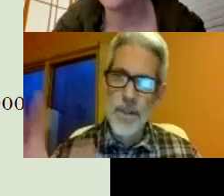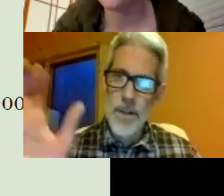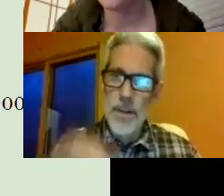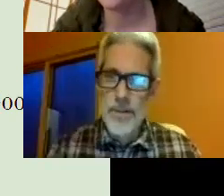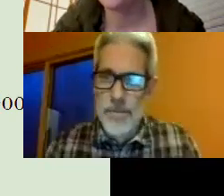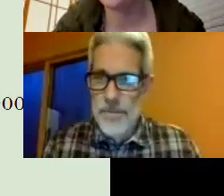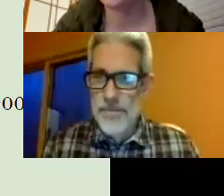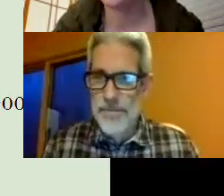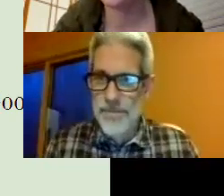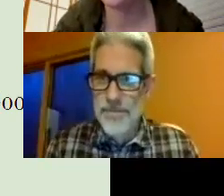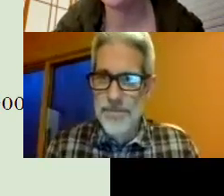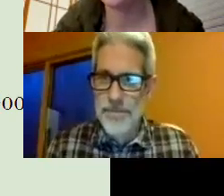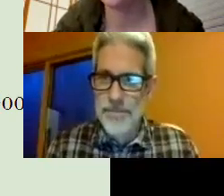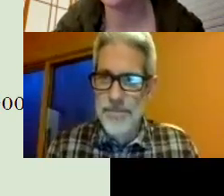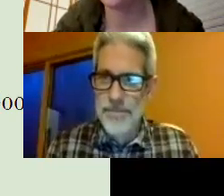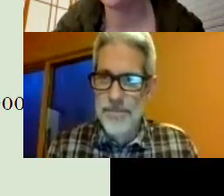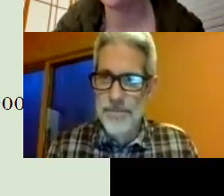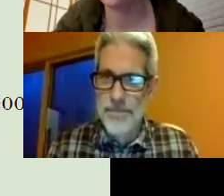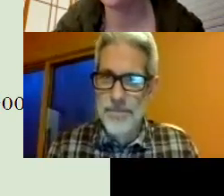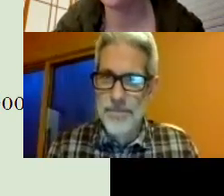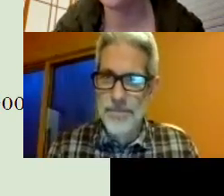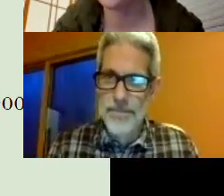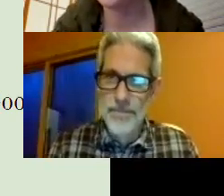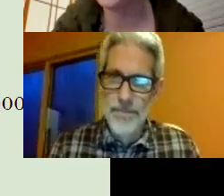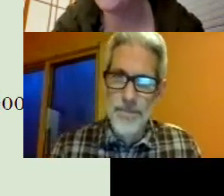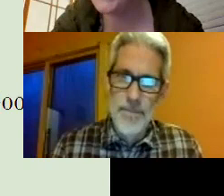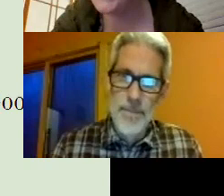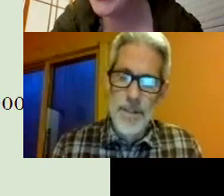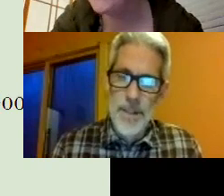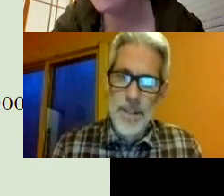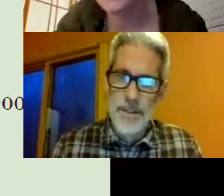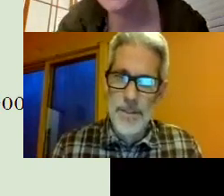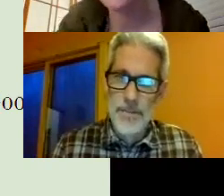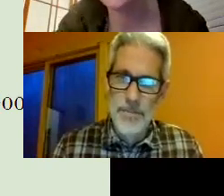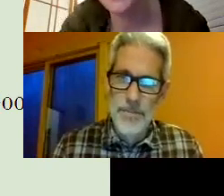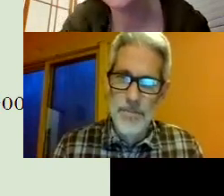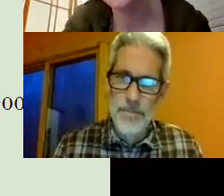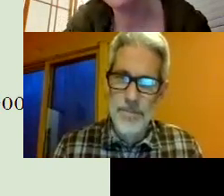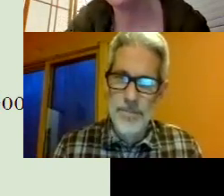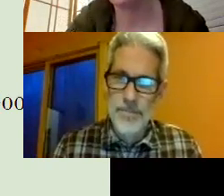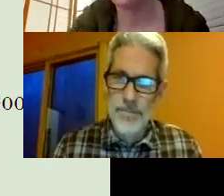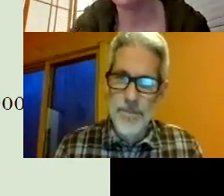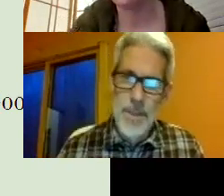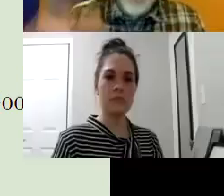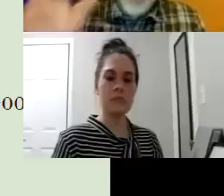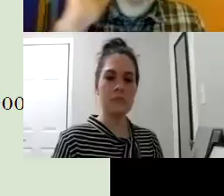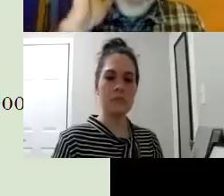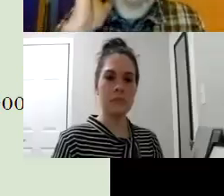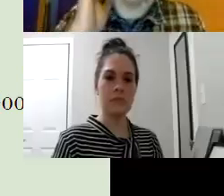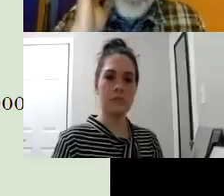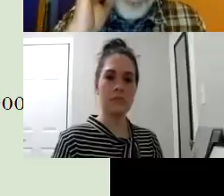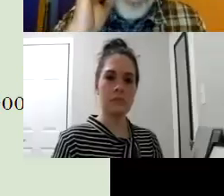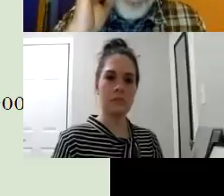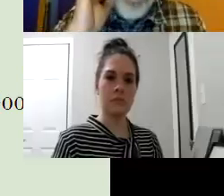I'm Lois Peterson. I'm one of the school counselors at Anka High School. Jennifer Kahn from AC Reynolds High School. I'm